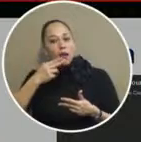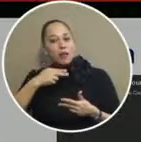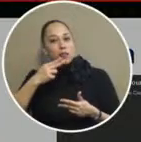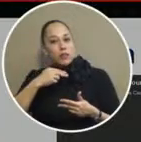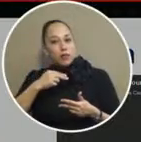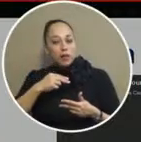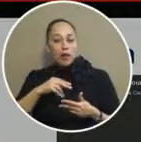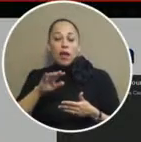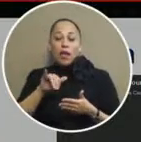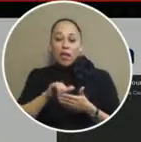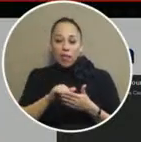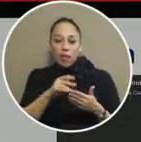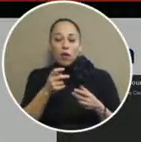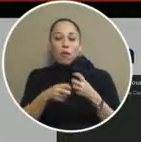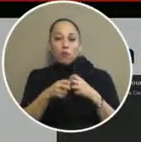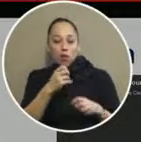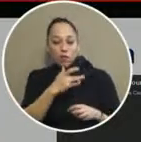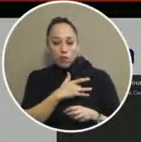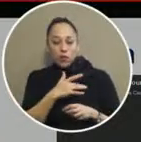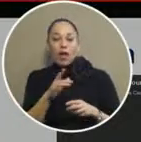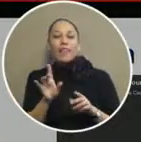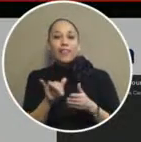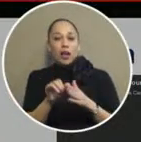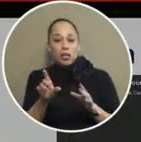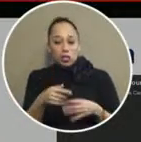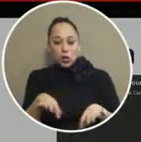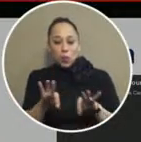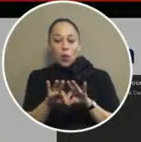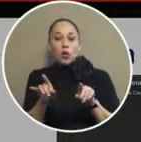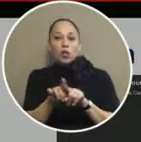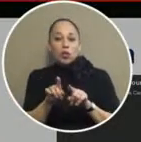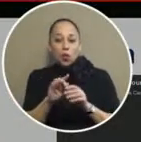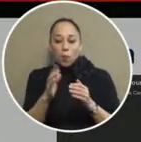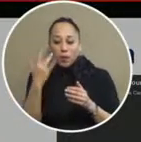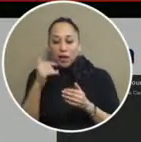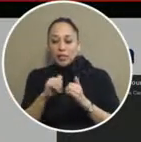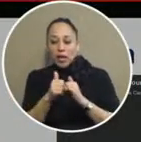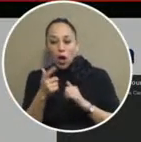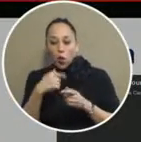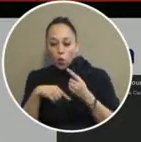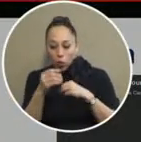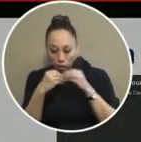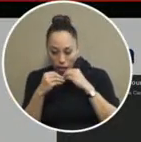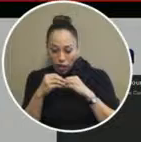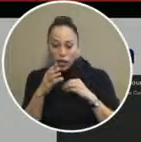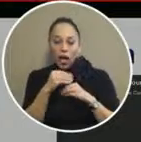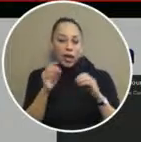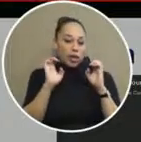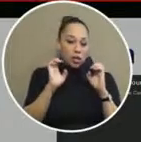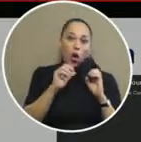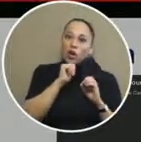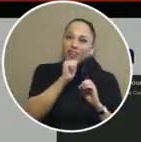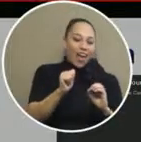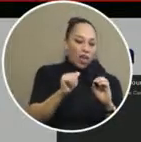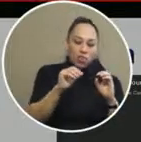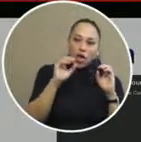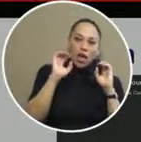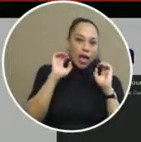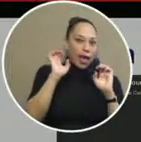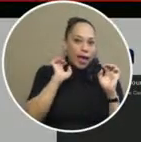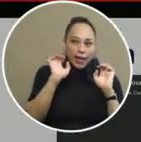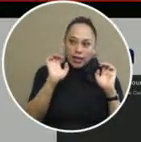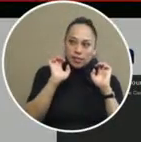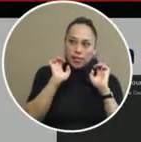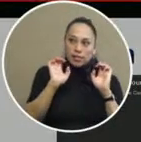that cardiovascular disease is another big one, and the way that we eat and the way that we exercise or not exercise have a lot to